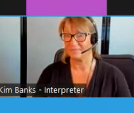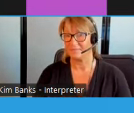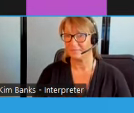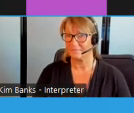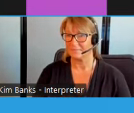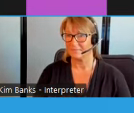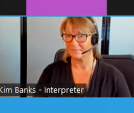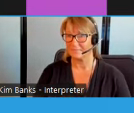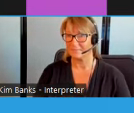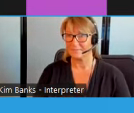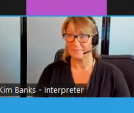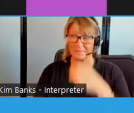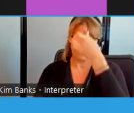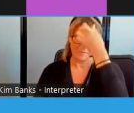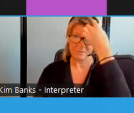Okay.